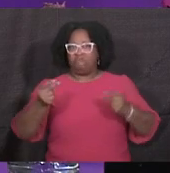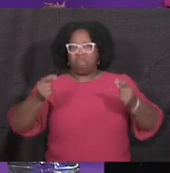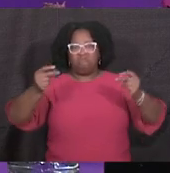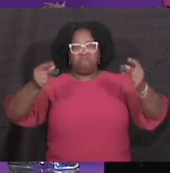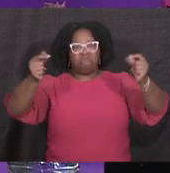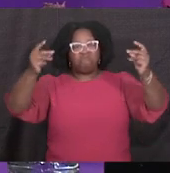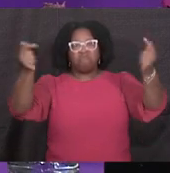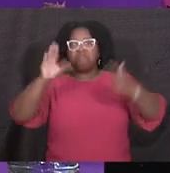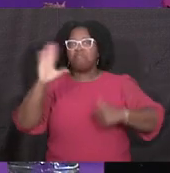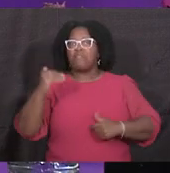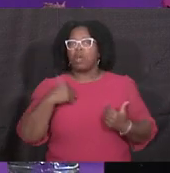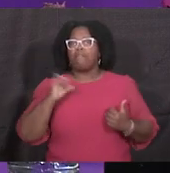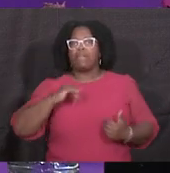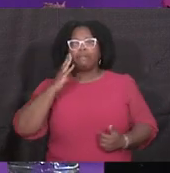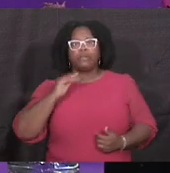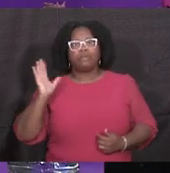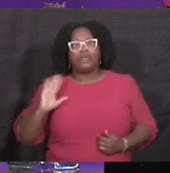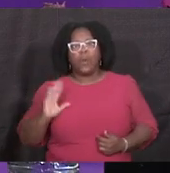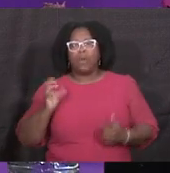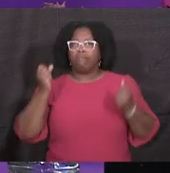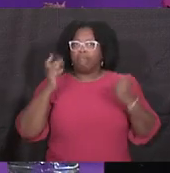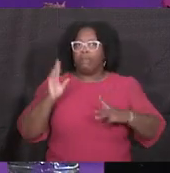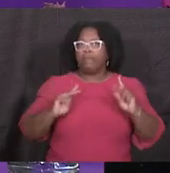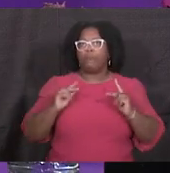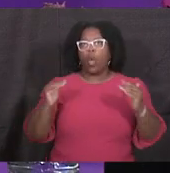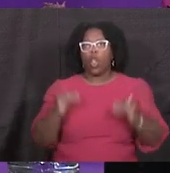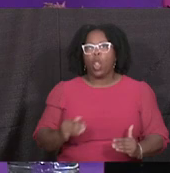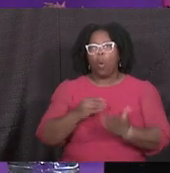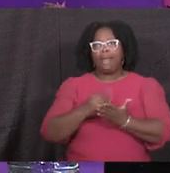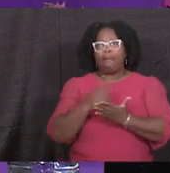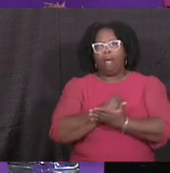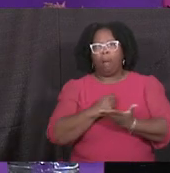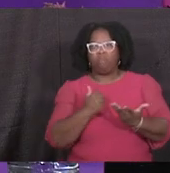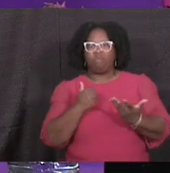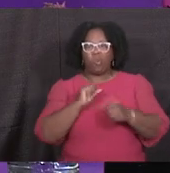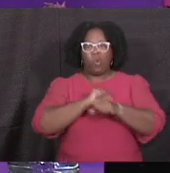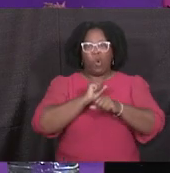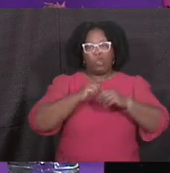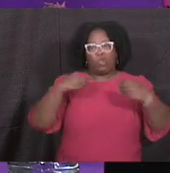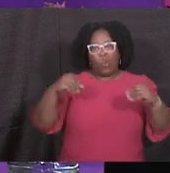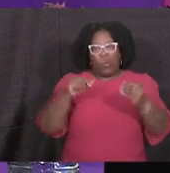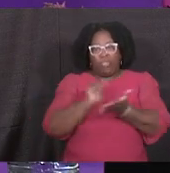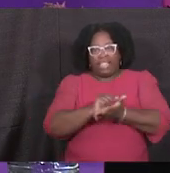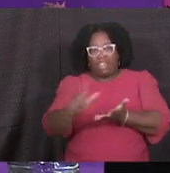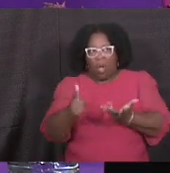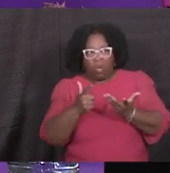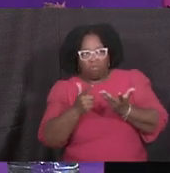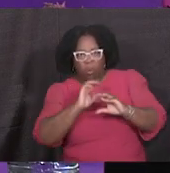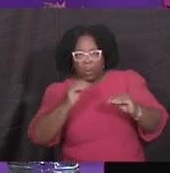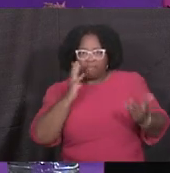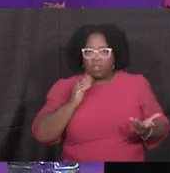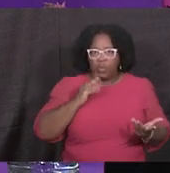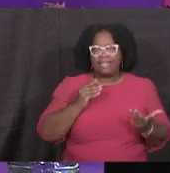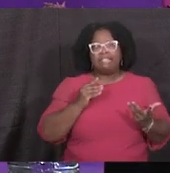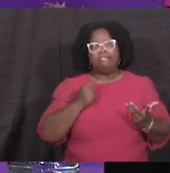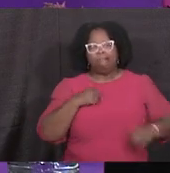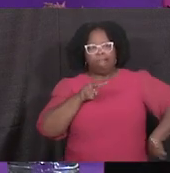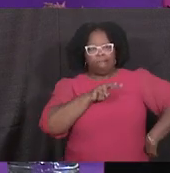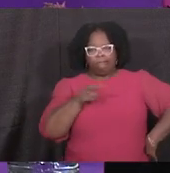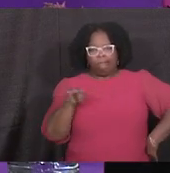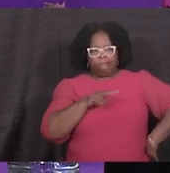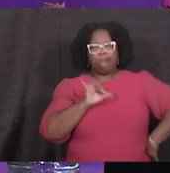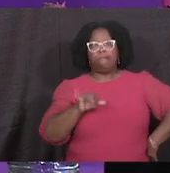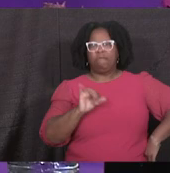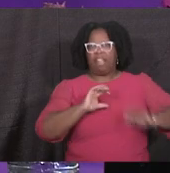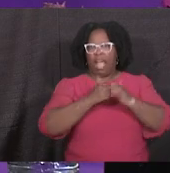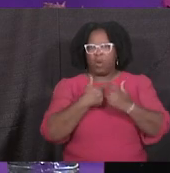low income, you know, working retail jobs. So how do we better train them? How do we work and partner with these nonprofit organizations to make sure that they're